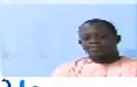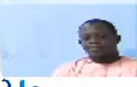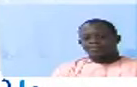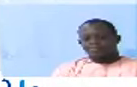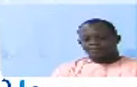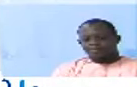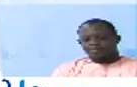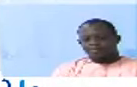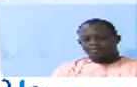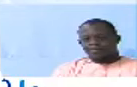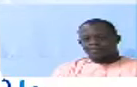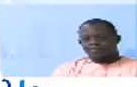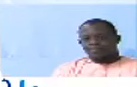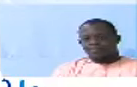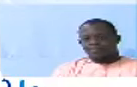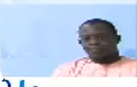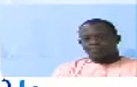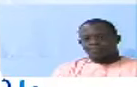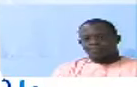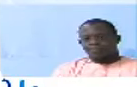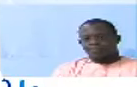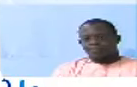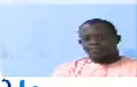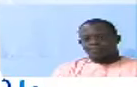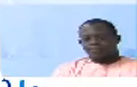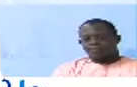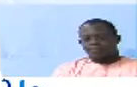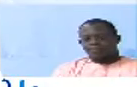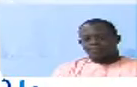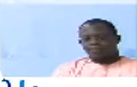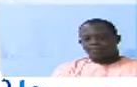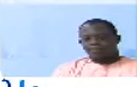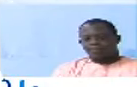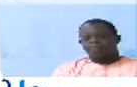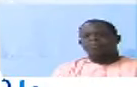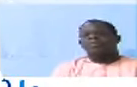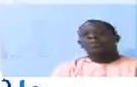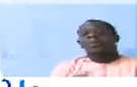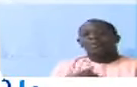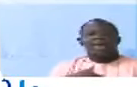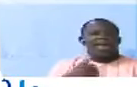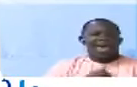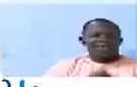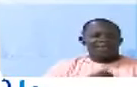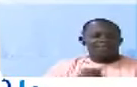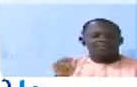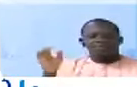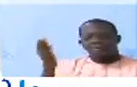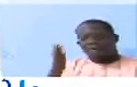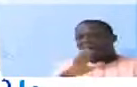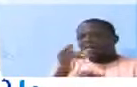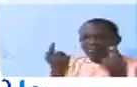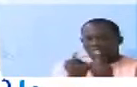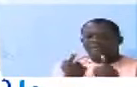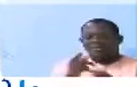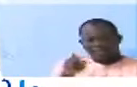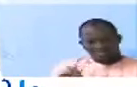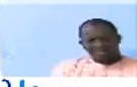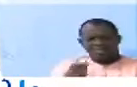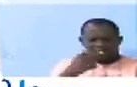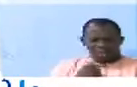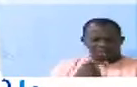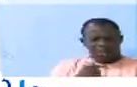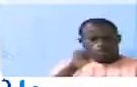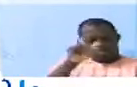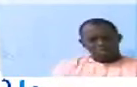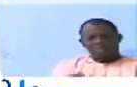katko banko dimo da mate kontem banko dimo to nyame. I'm not afraid of anything. He's a citizen as I am a citizen of